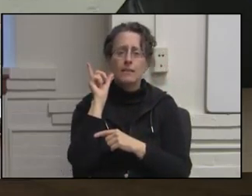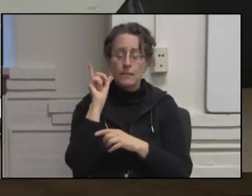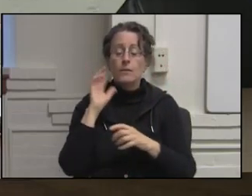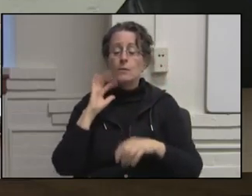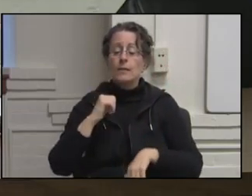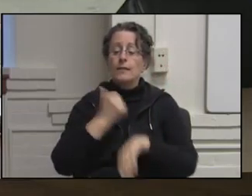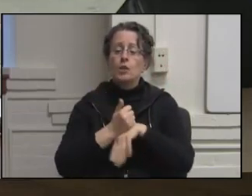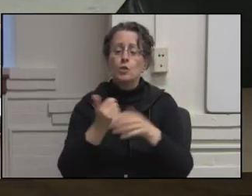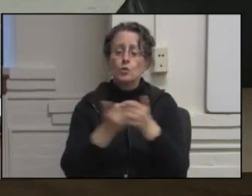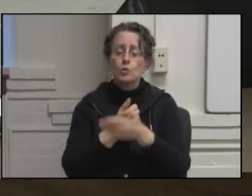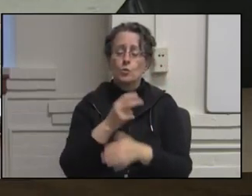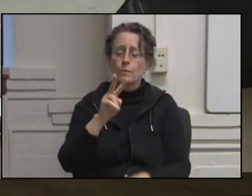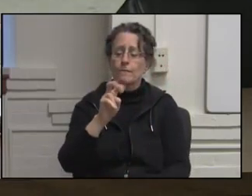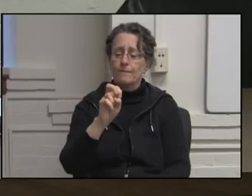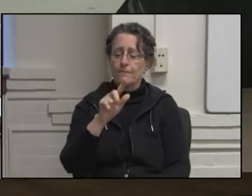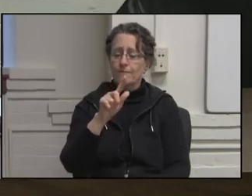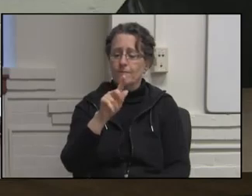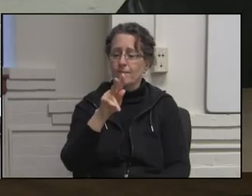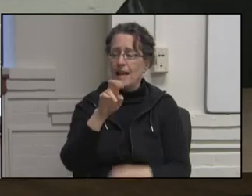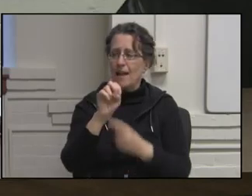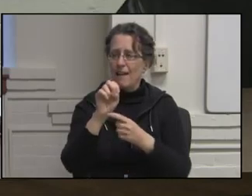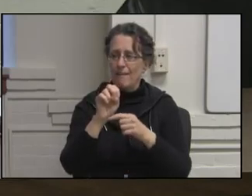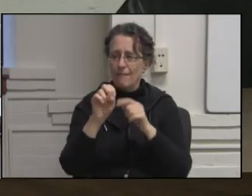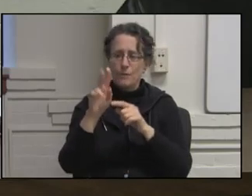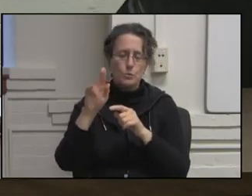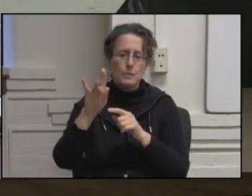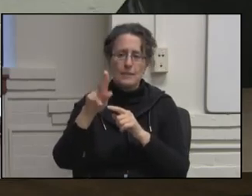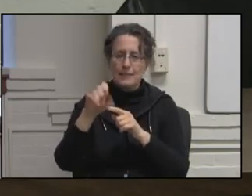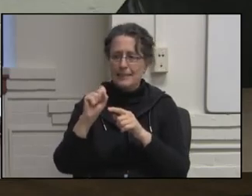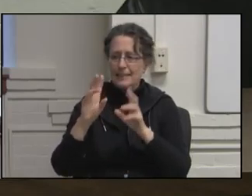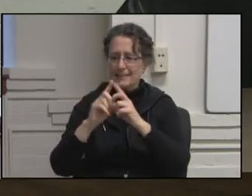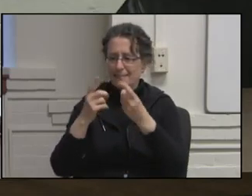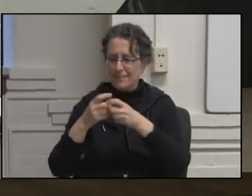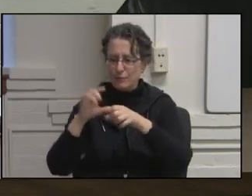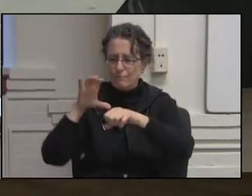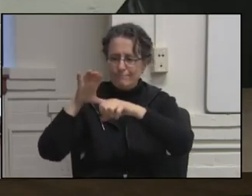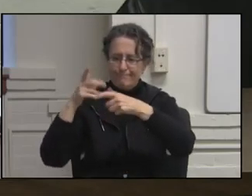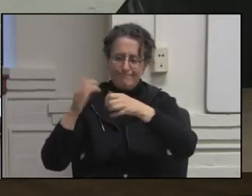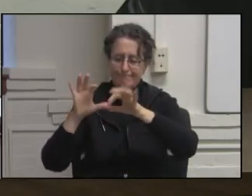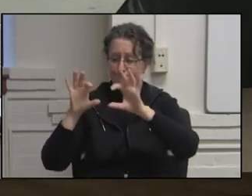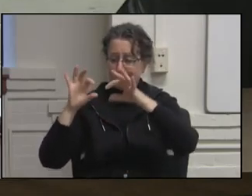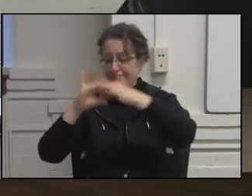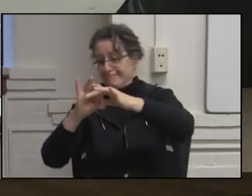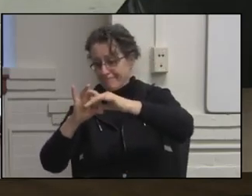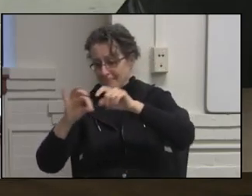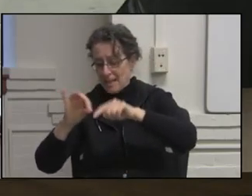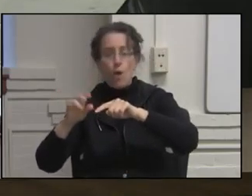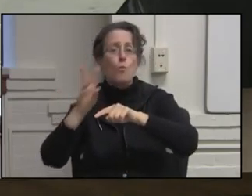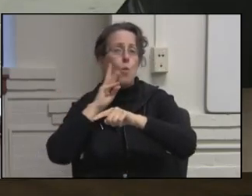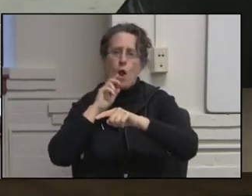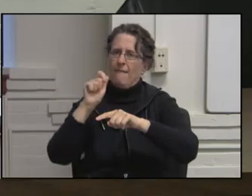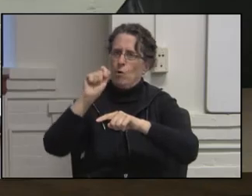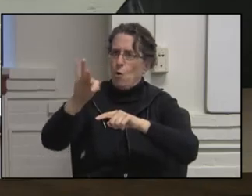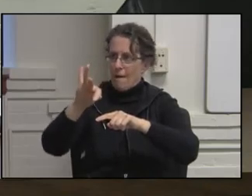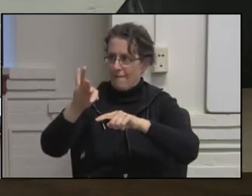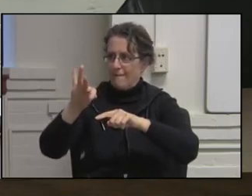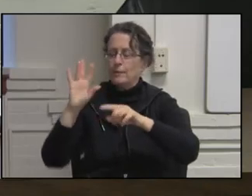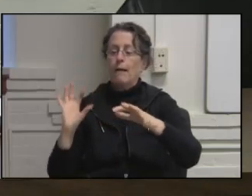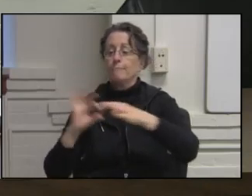a new valve, the utilities division, so we had to shut the water off on a section of Main Street, and there was a couple residents that weren't